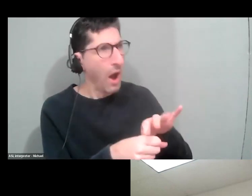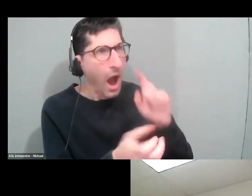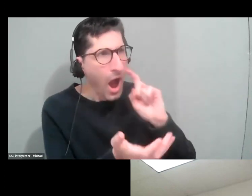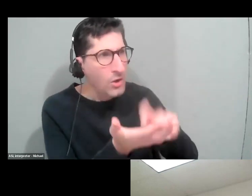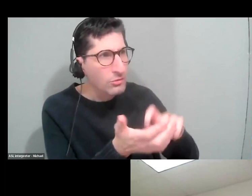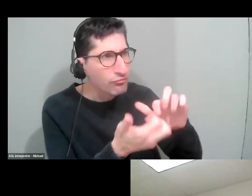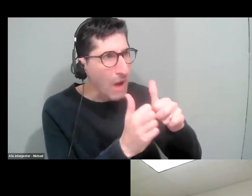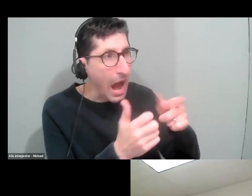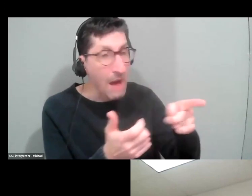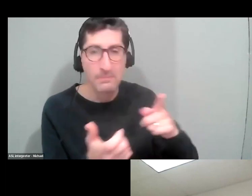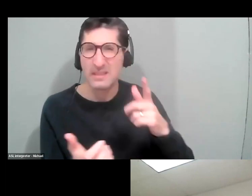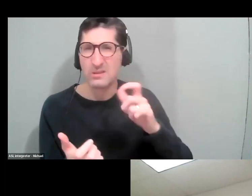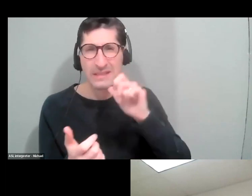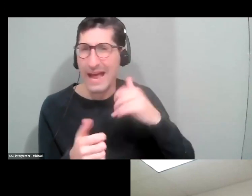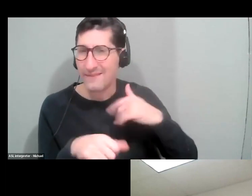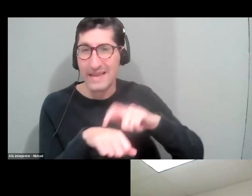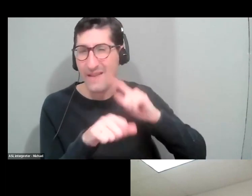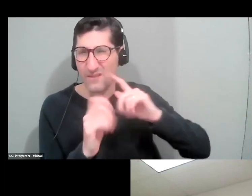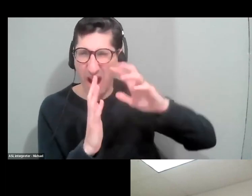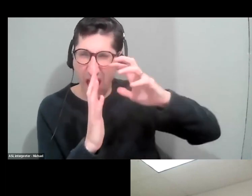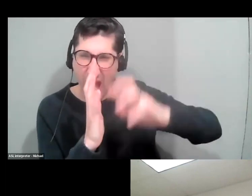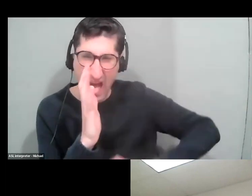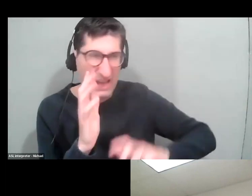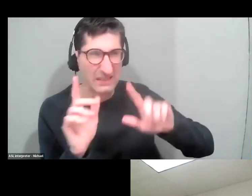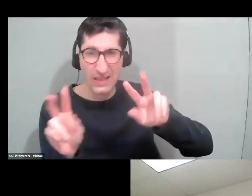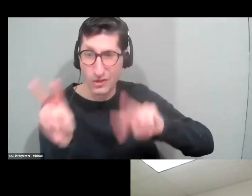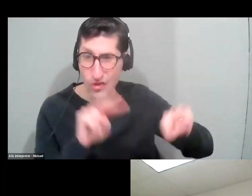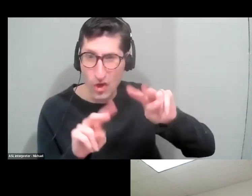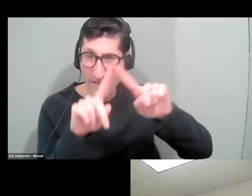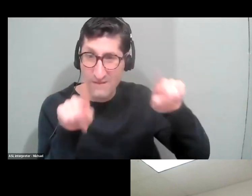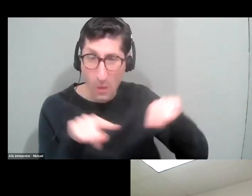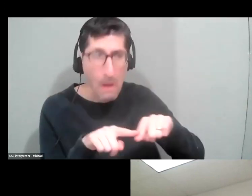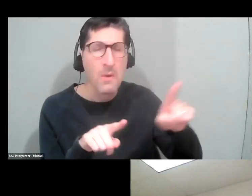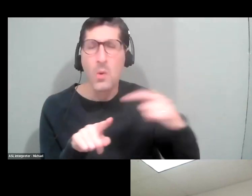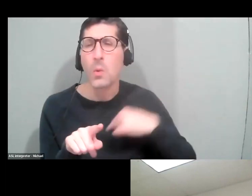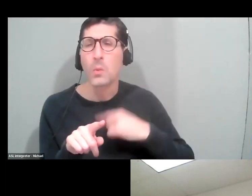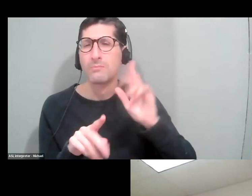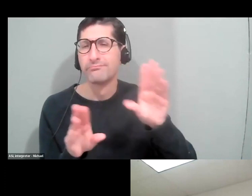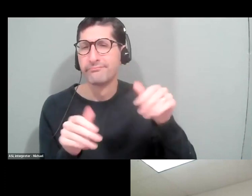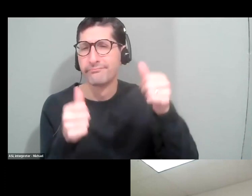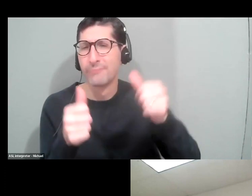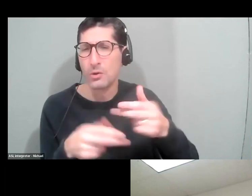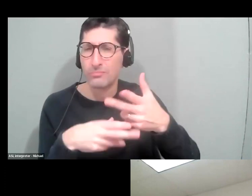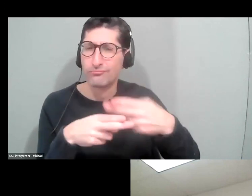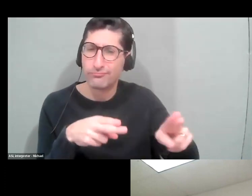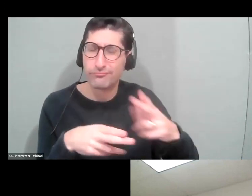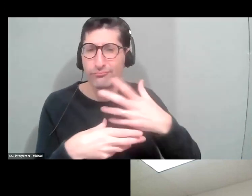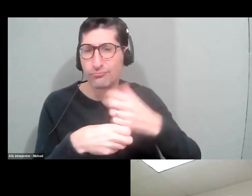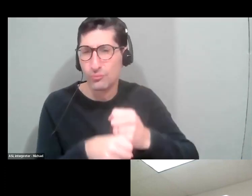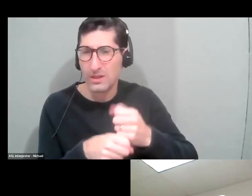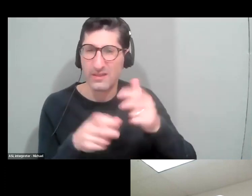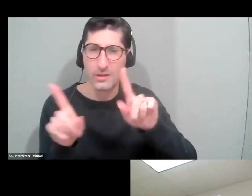the time to fill out as extensive a survey. So keep your eyes peeled for that. Thank you all very much.